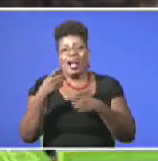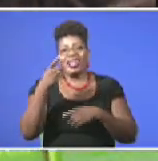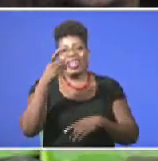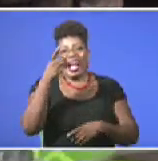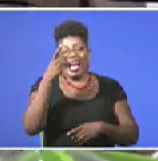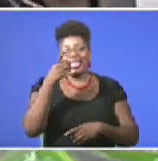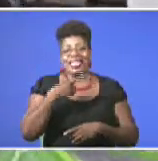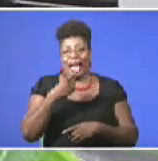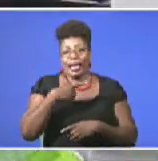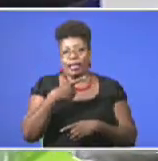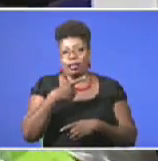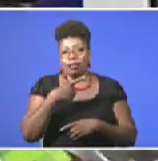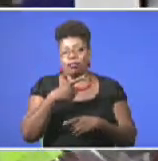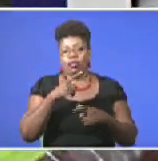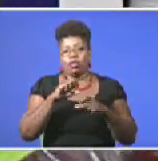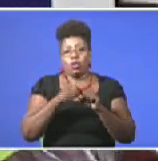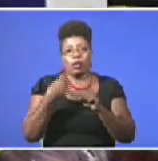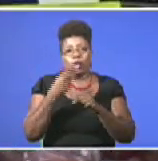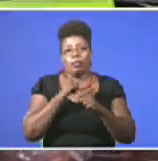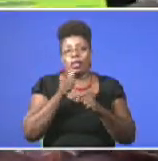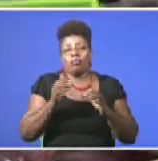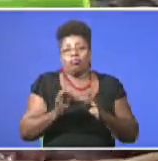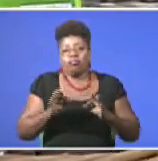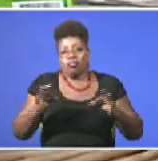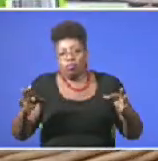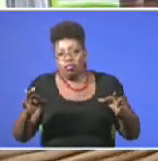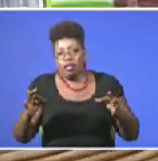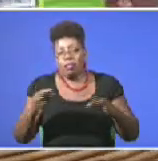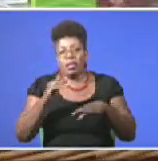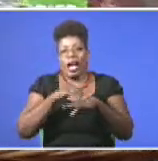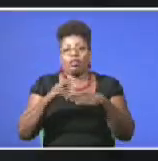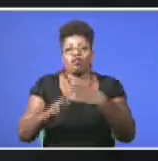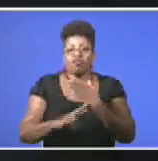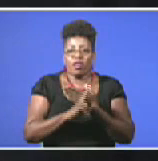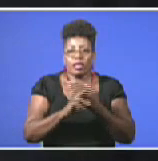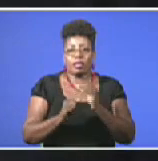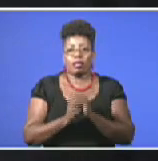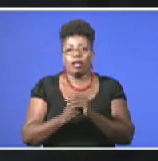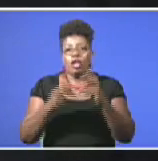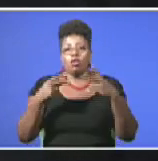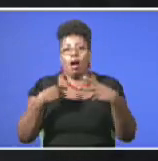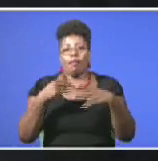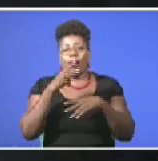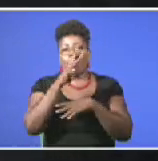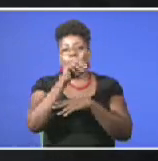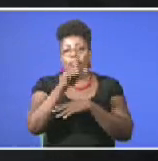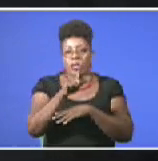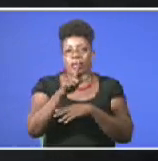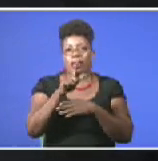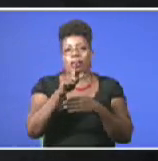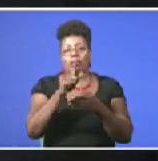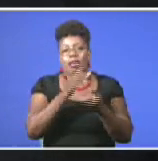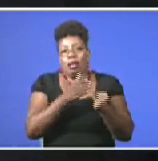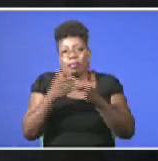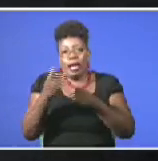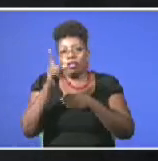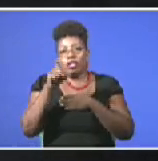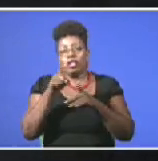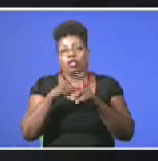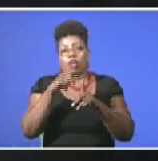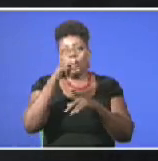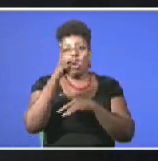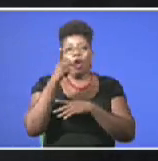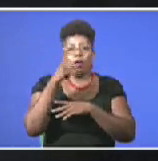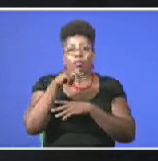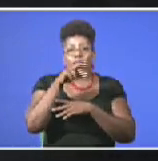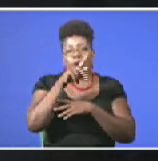overweight, obese, and other health-associated risks. Your nutritional meal plan, you need your protein, you need your carbs, you need